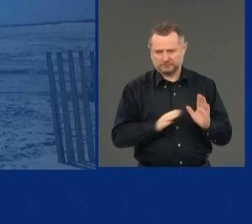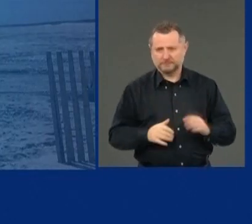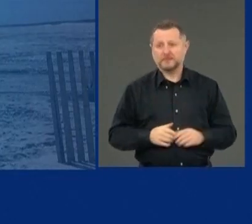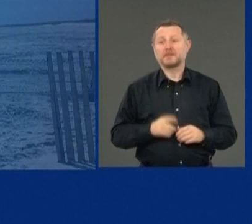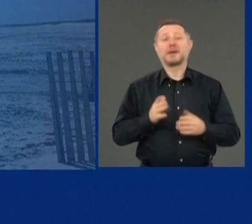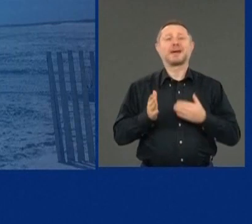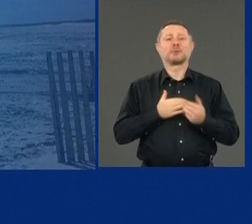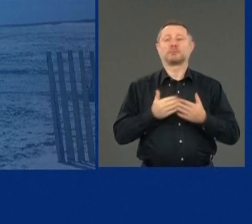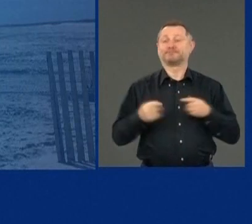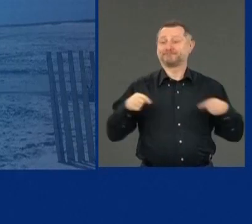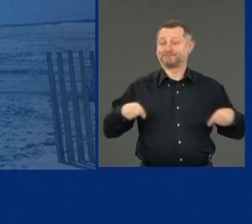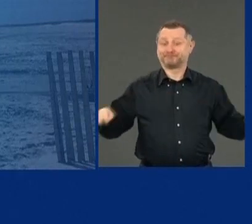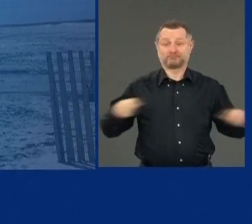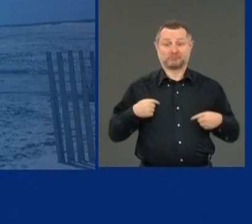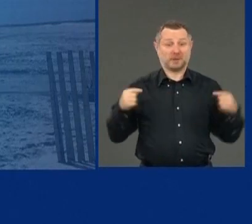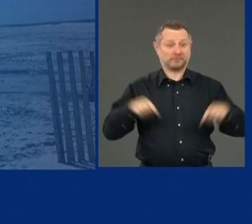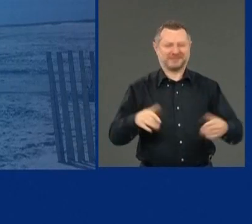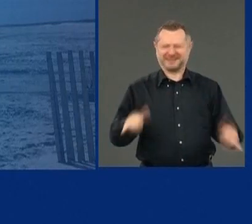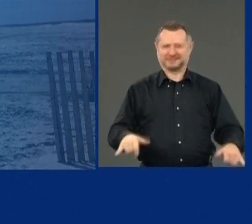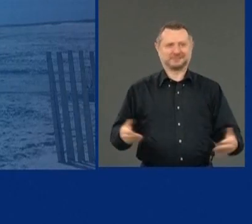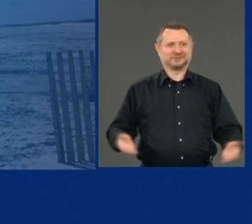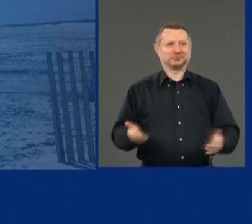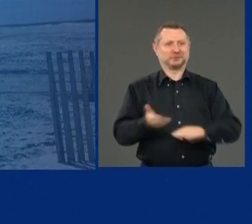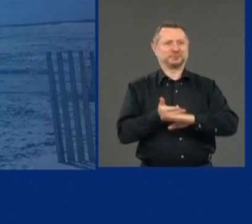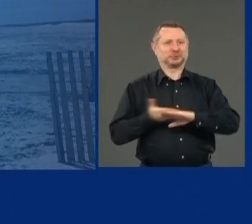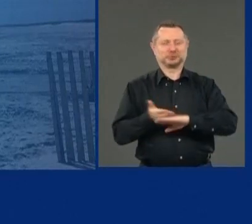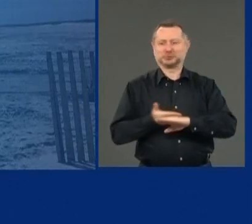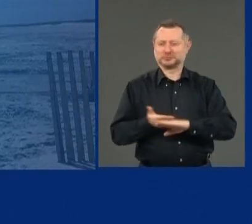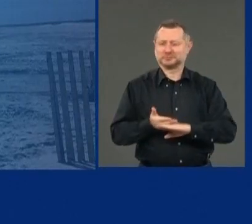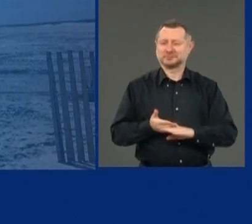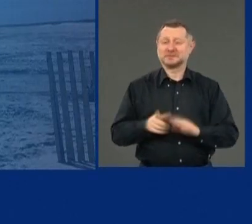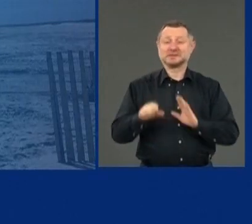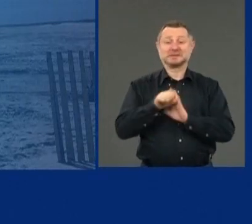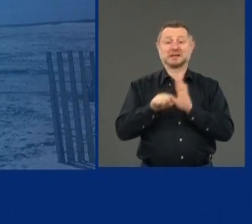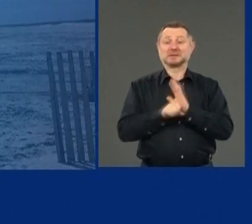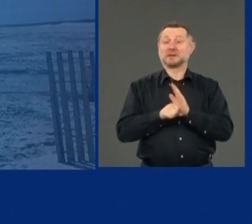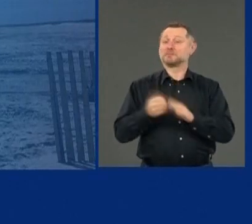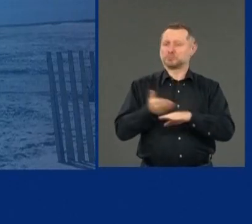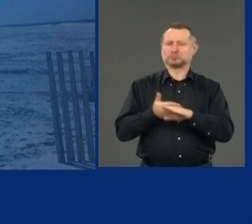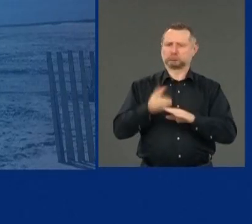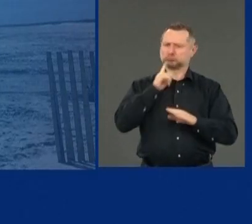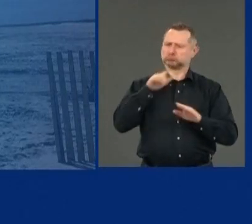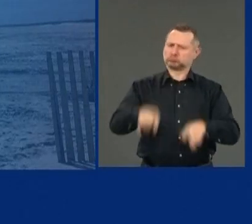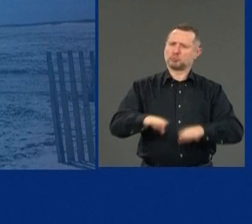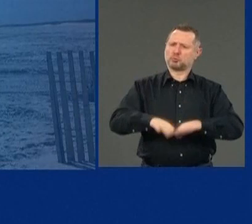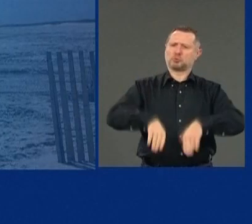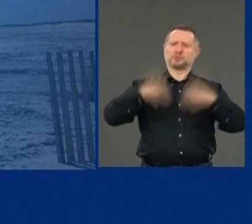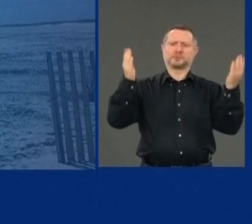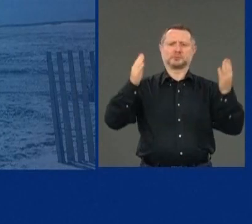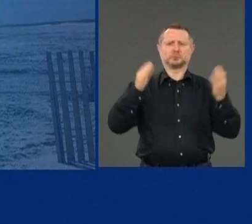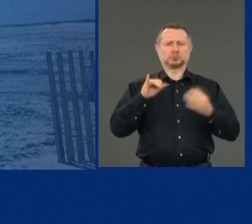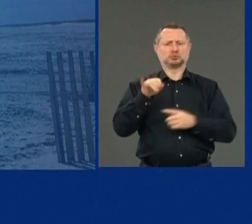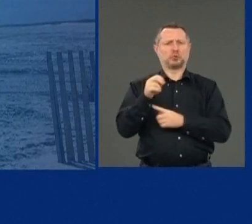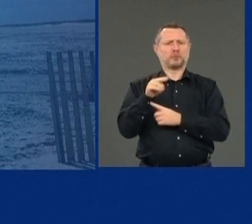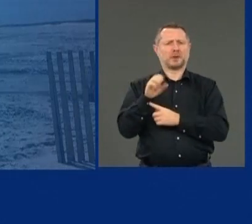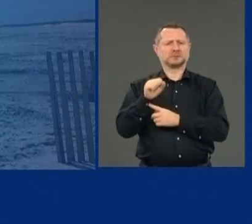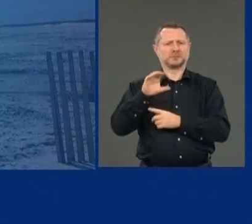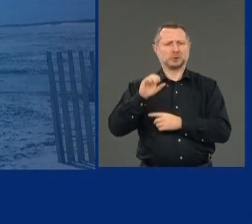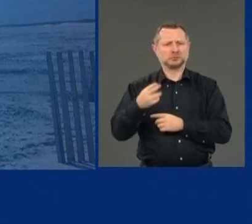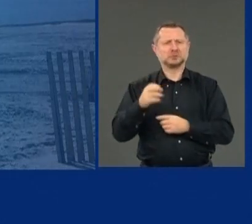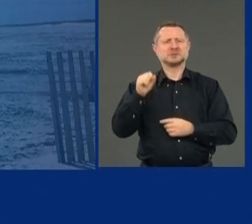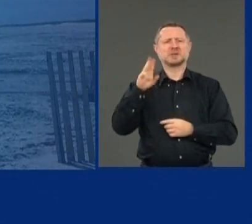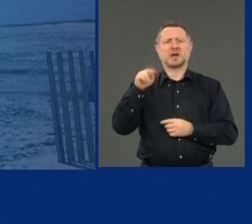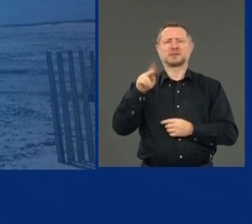beach. Beaches in New York State. State beaches are open. Jones Beach, the Sunken Meadow Beach,